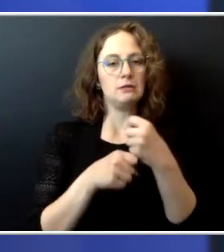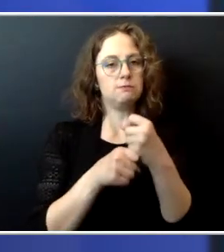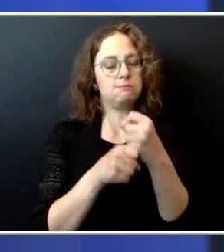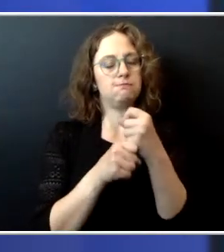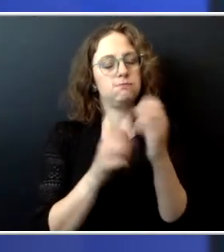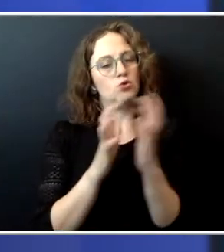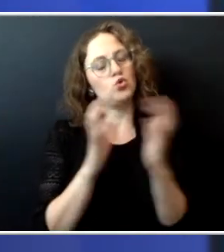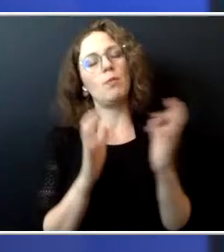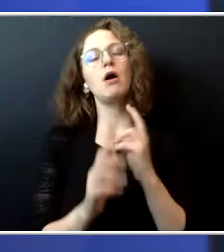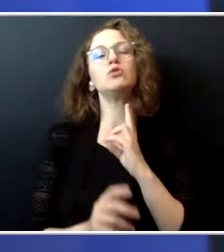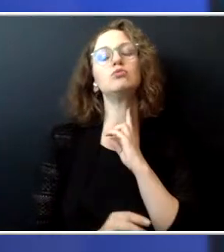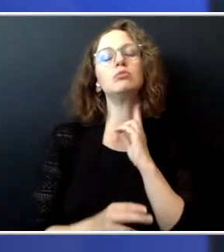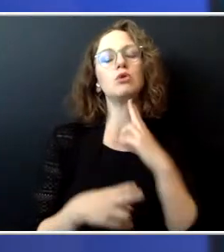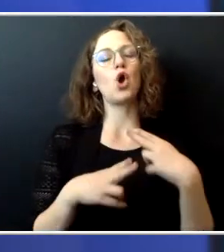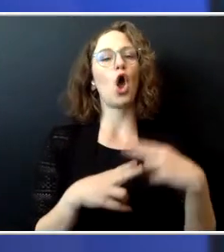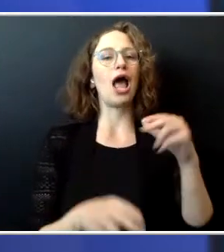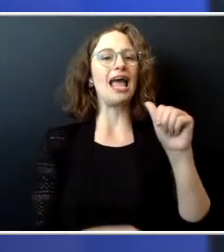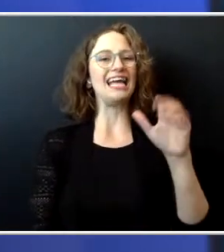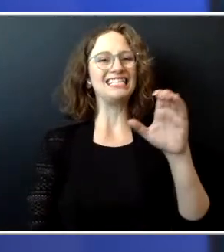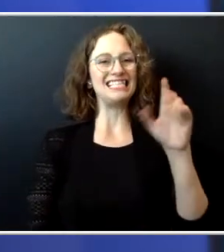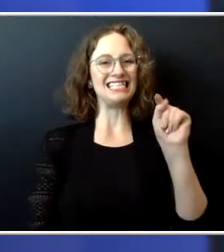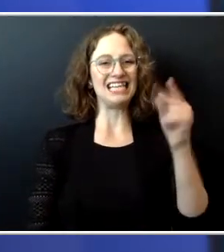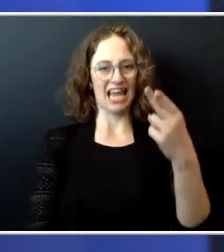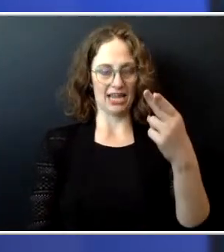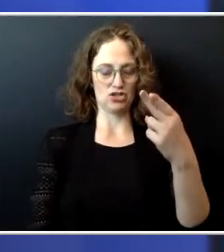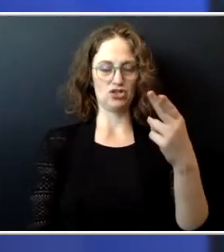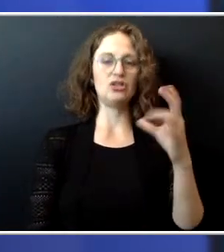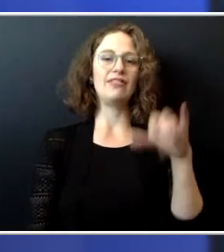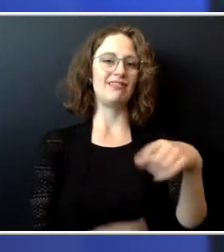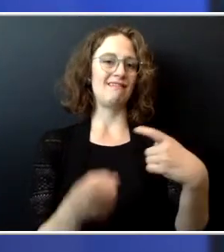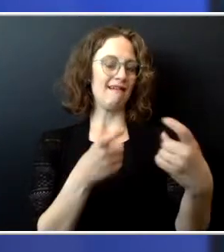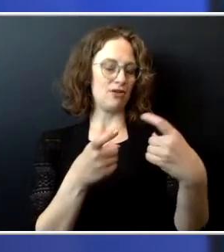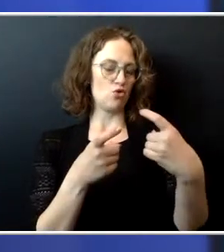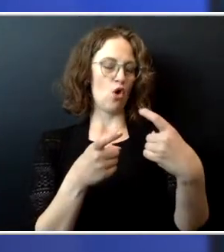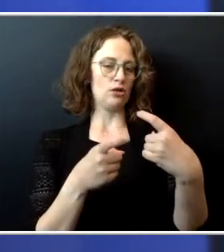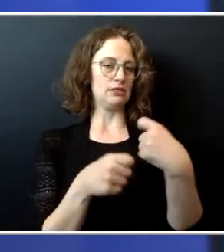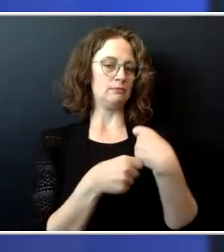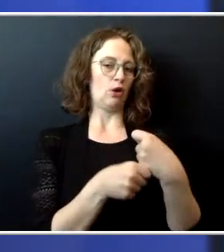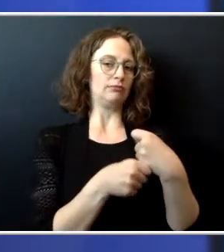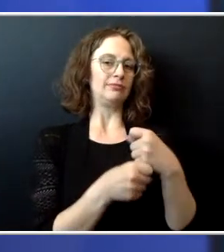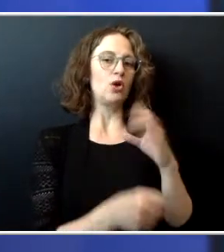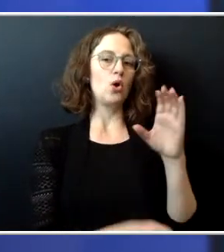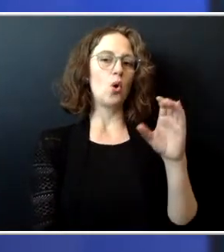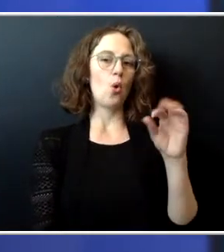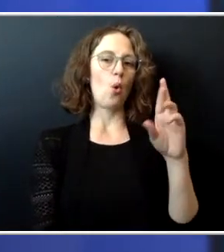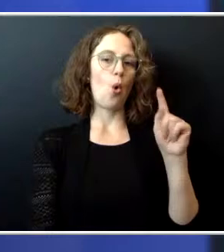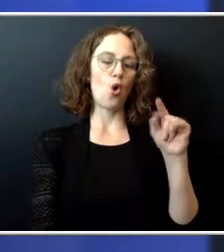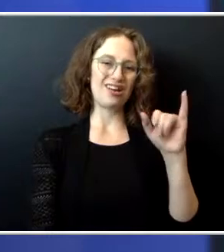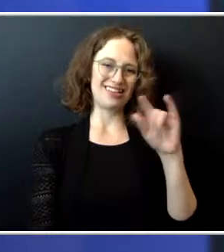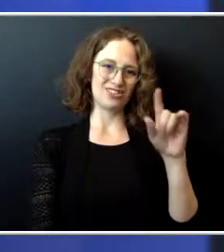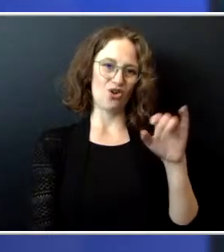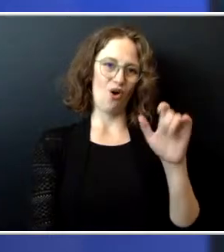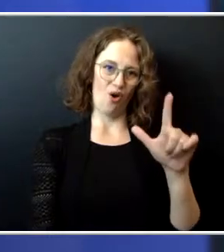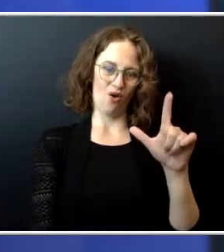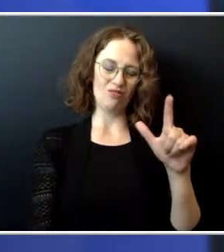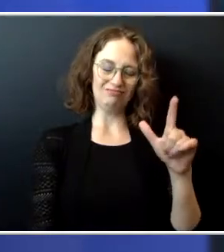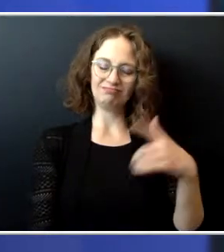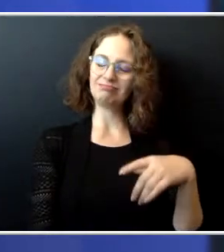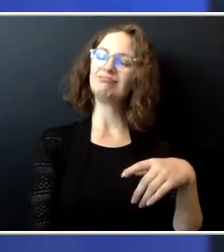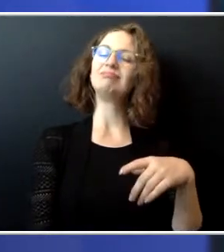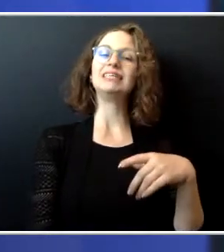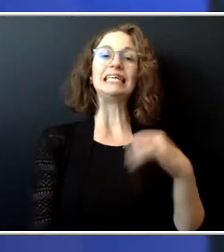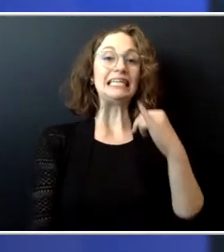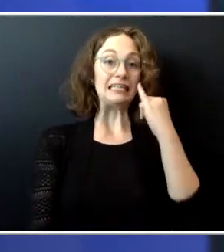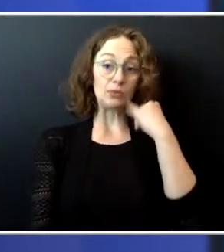is the hormones that control production of cortisol in the adrenal glands. And if you have too much of the